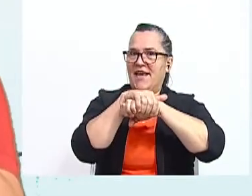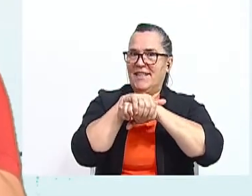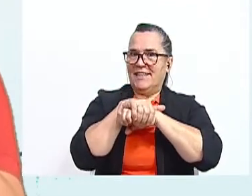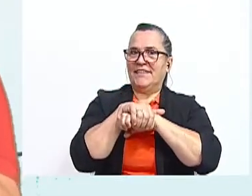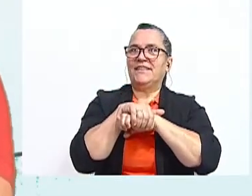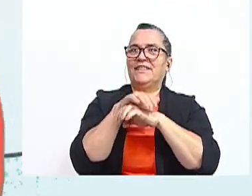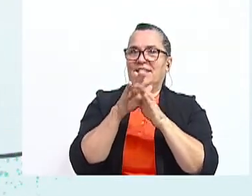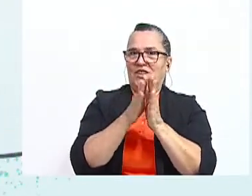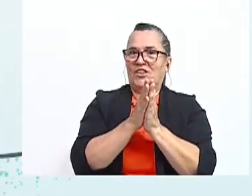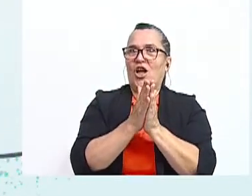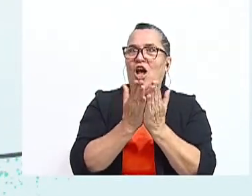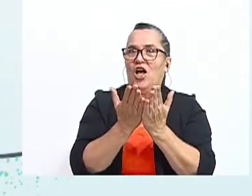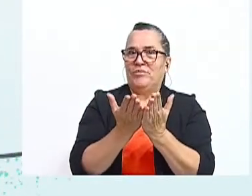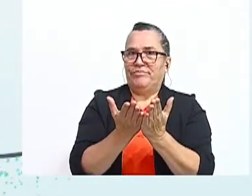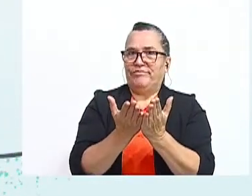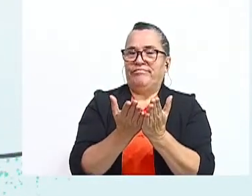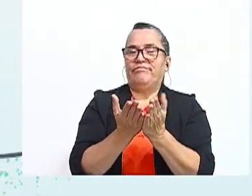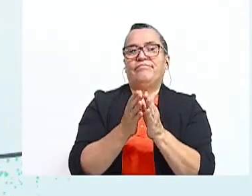notebook.